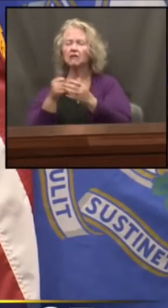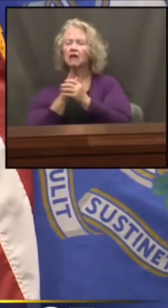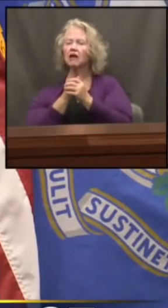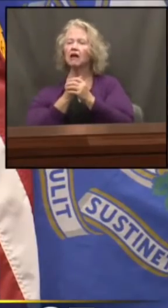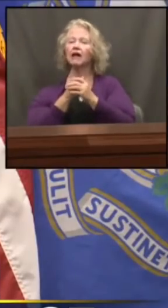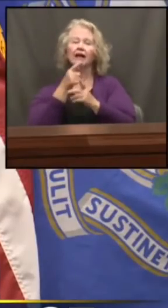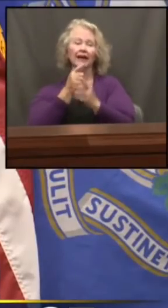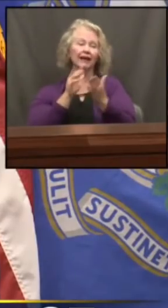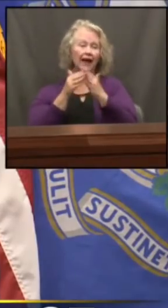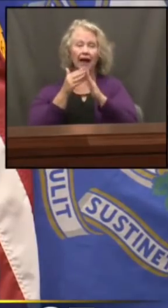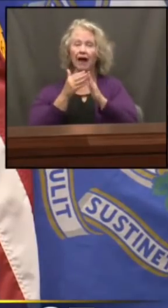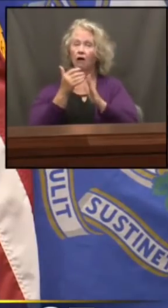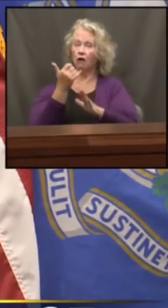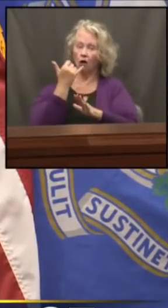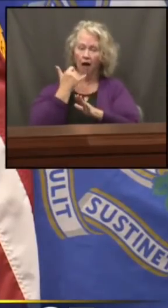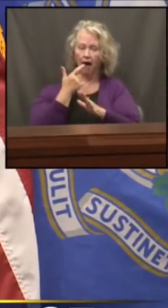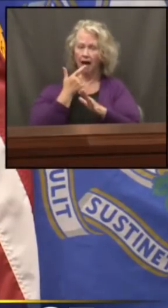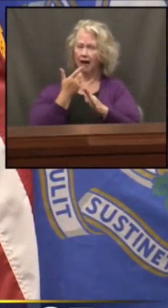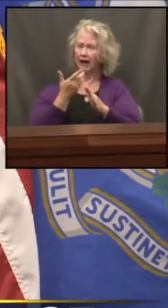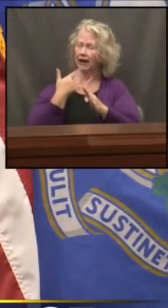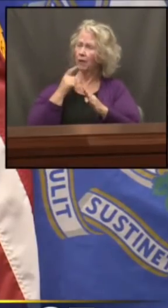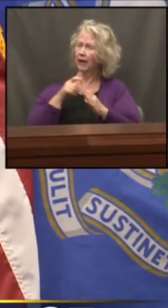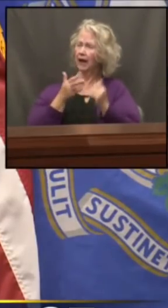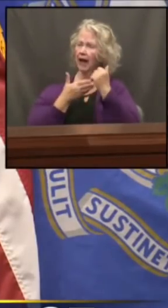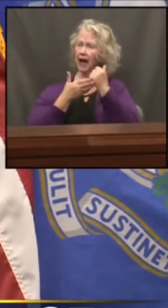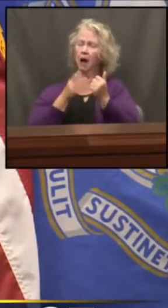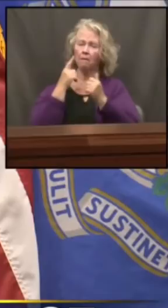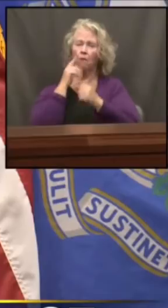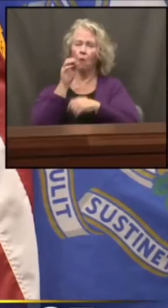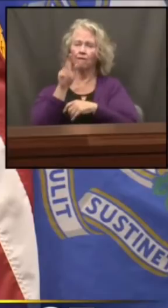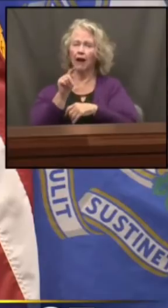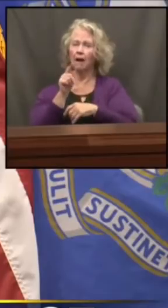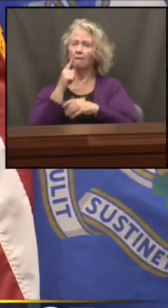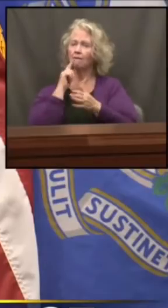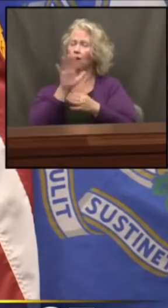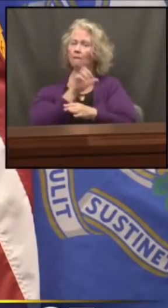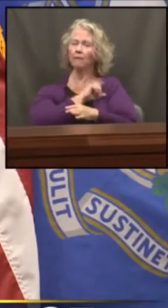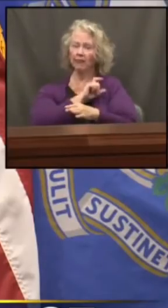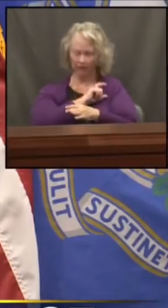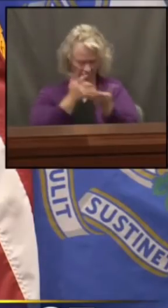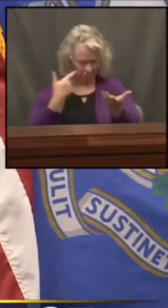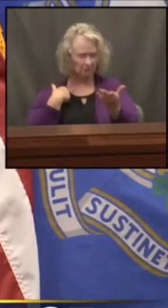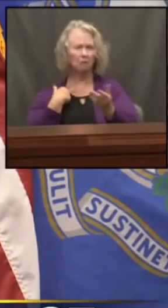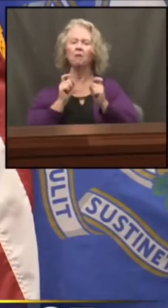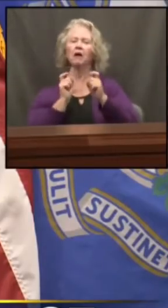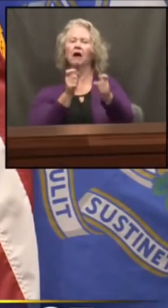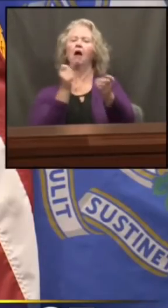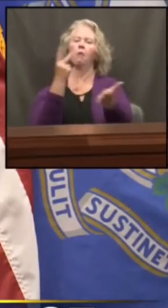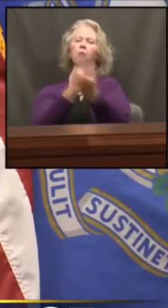municipalities called and they asked for money to help with overtime for police. We said, here's money for overtime for police. They've asked for